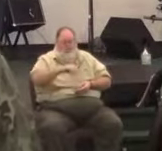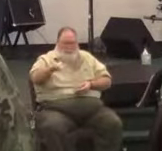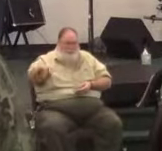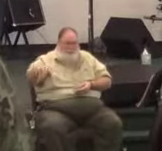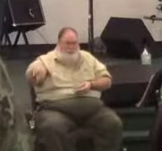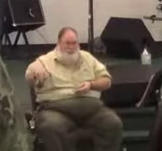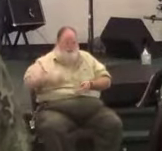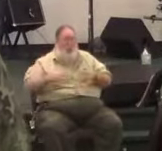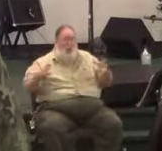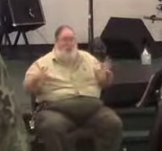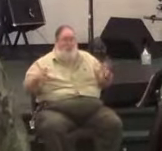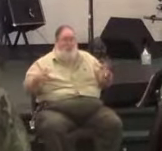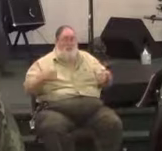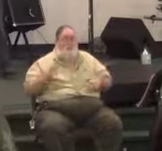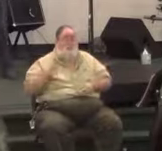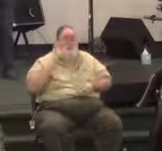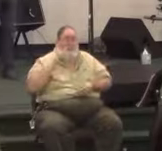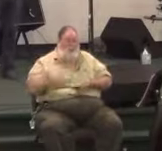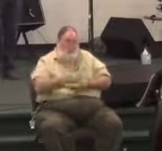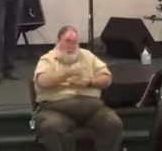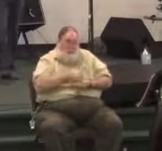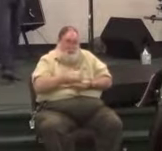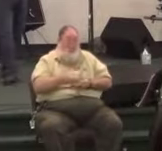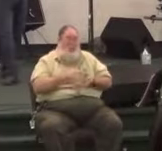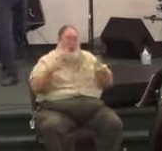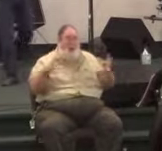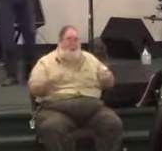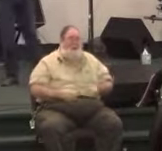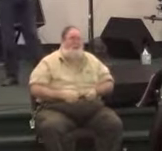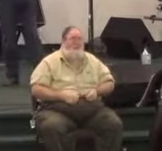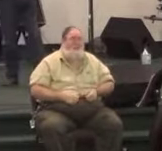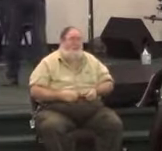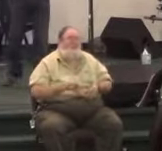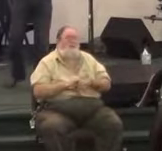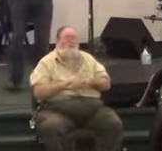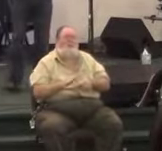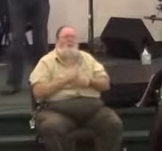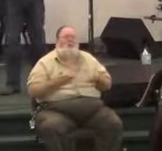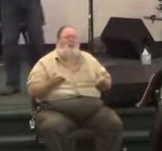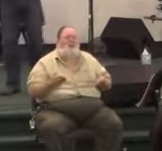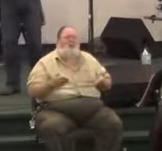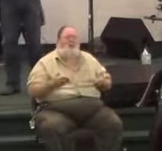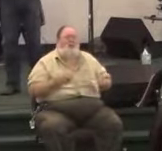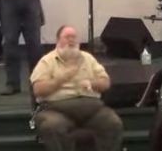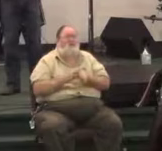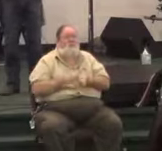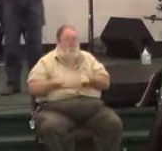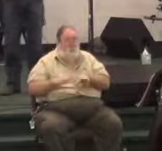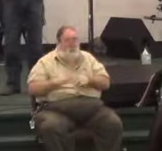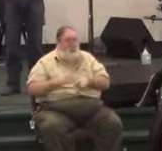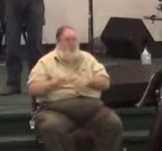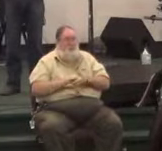also reap generously. This whole thing, this faith walk we do that we